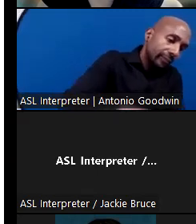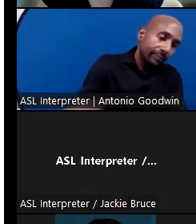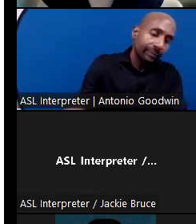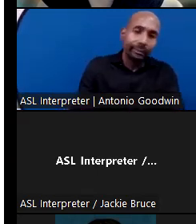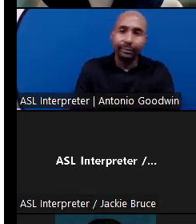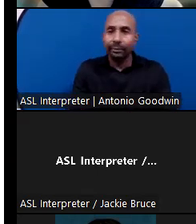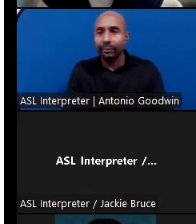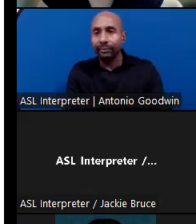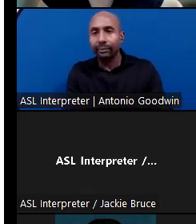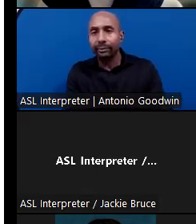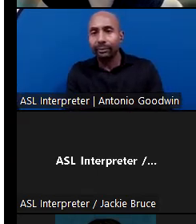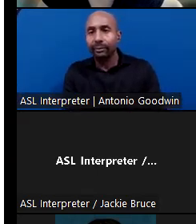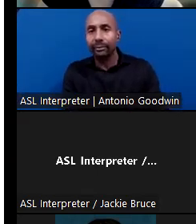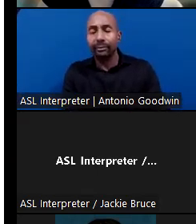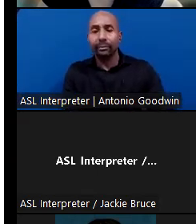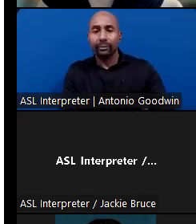Or put it in the chat.